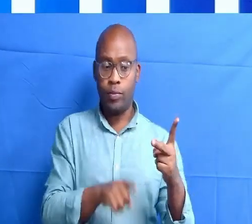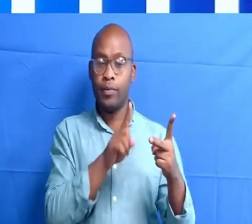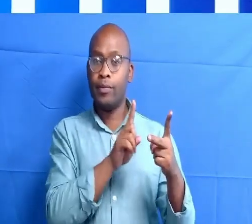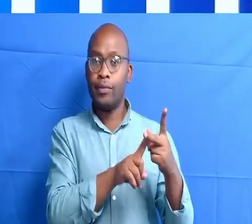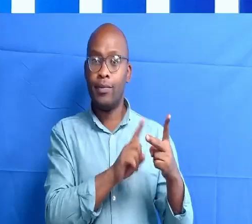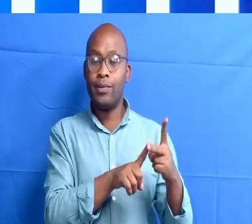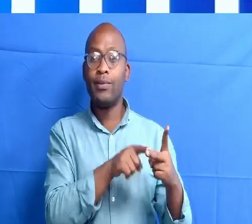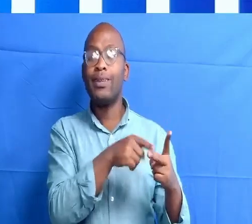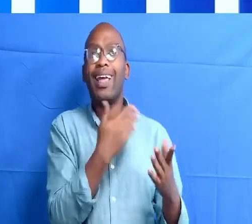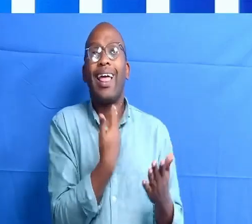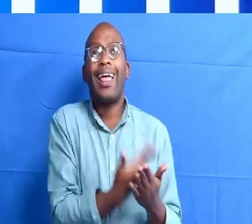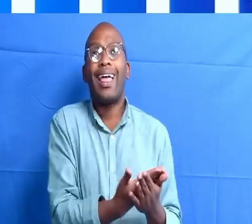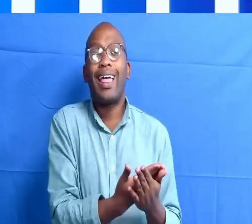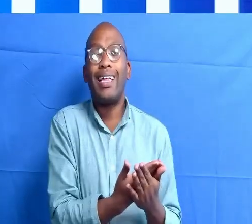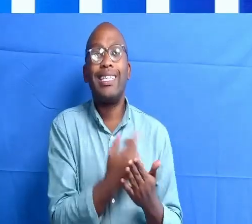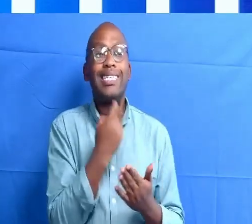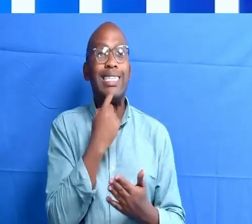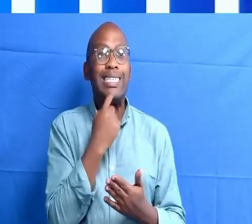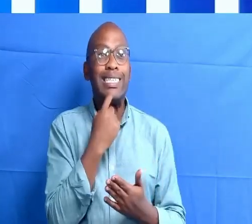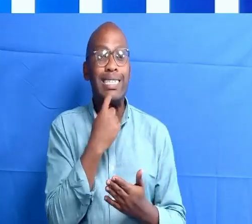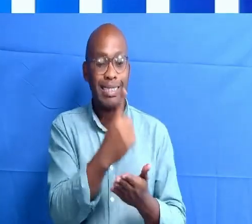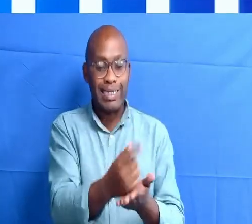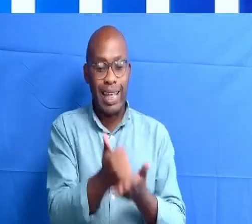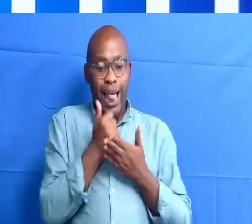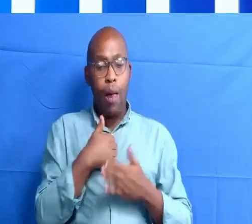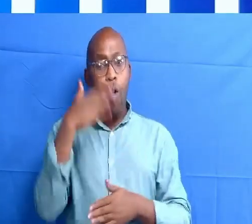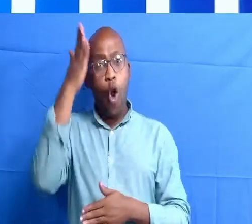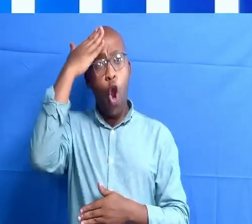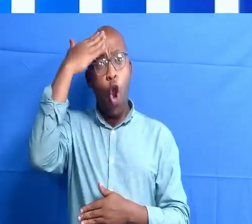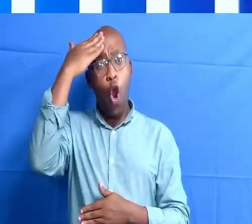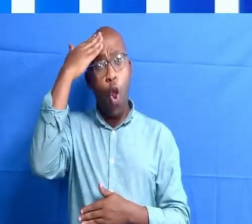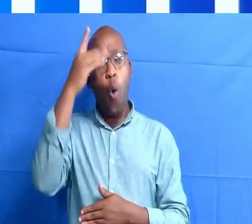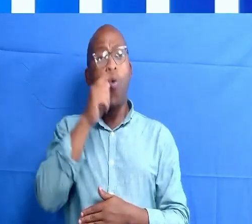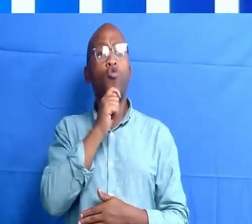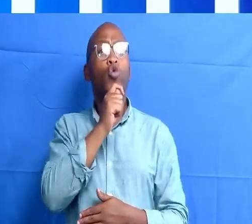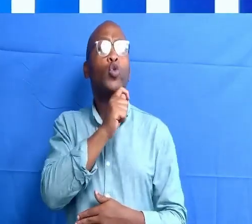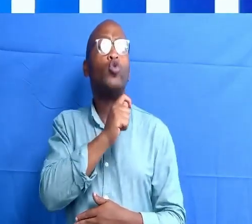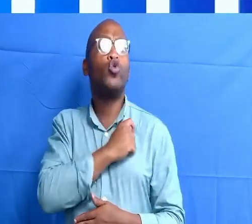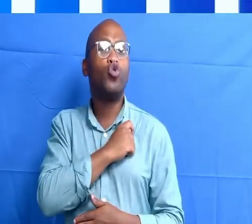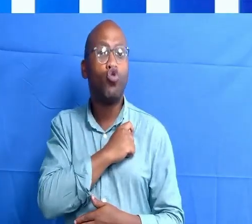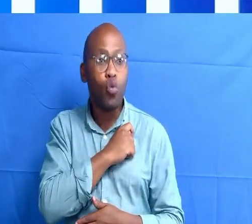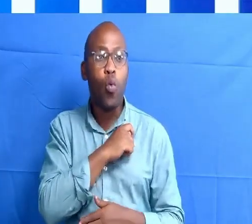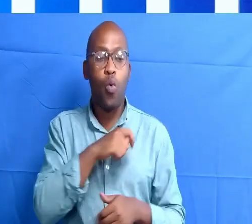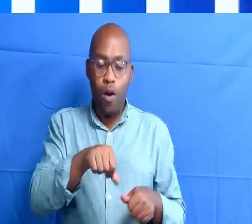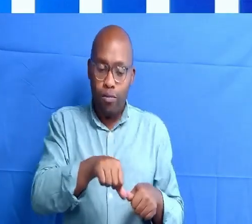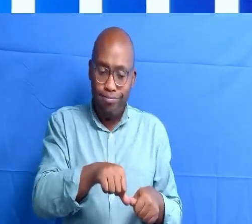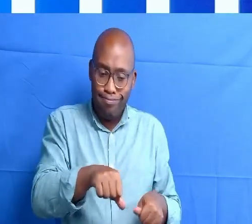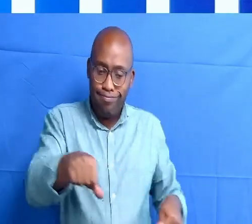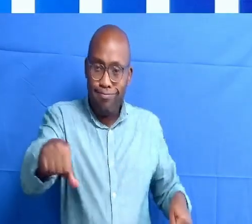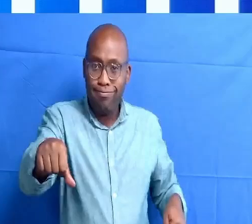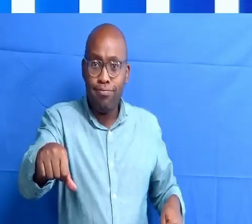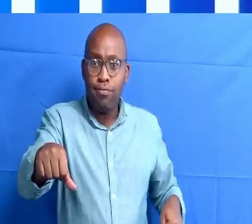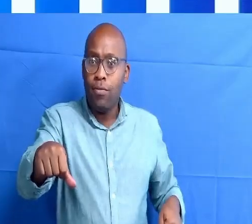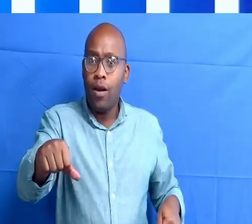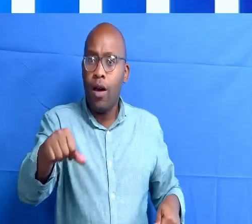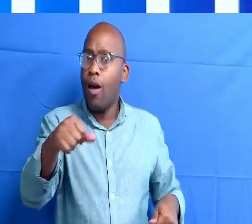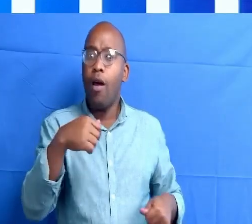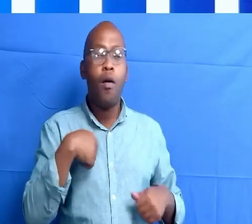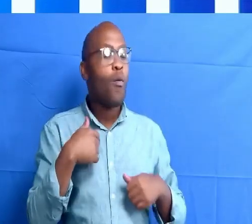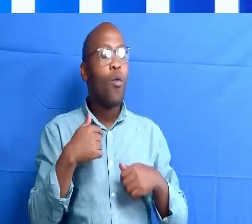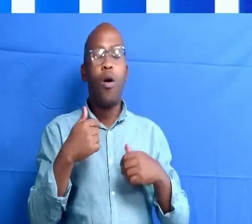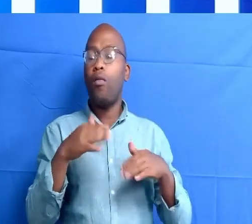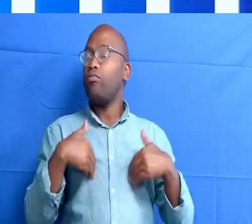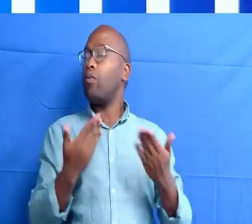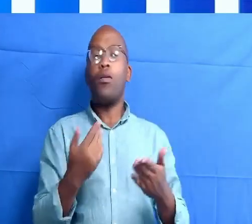determine the actual length and the distance without doing any calculation. That's the advantage of